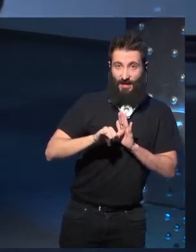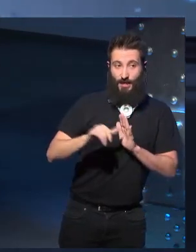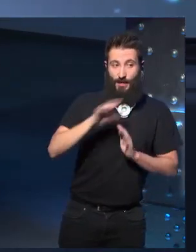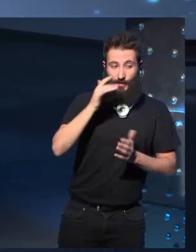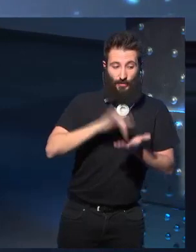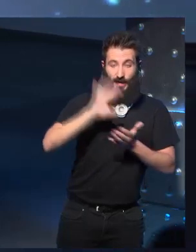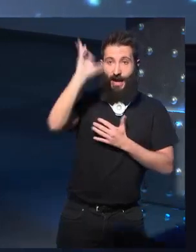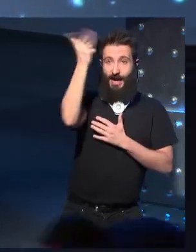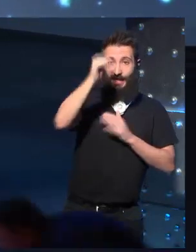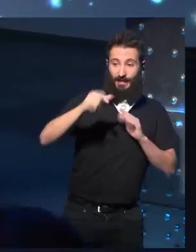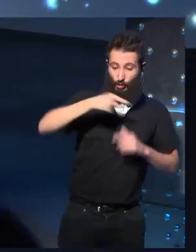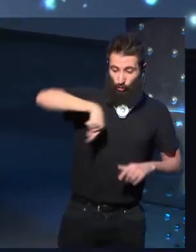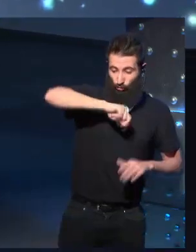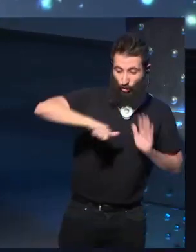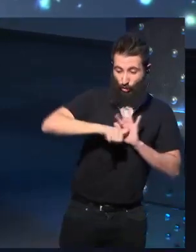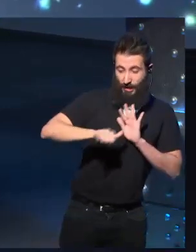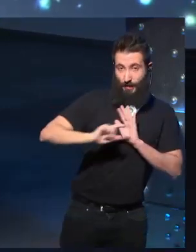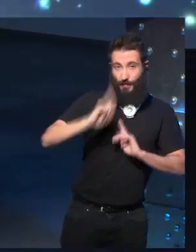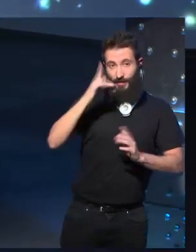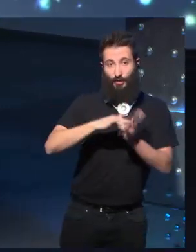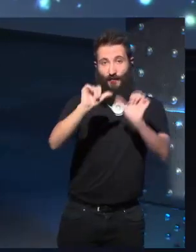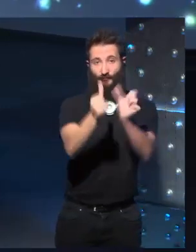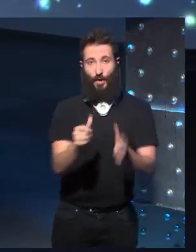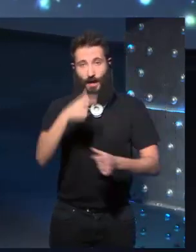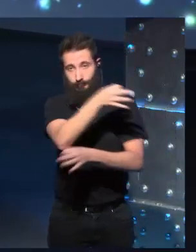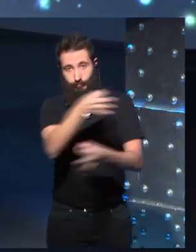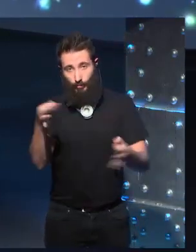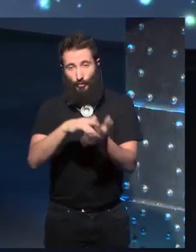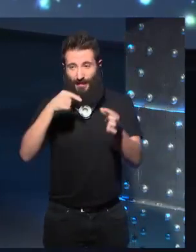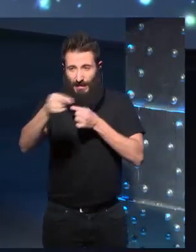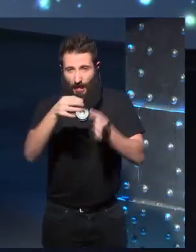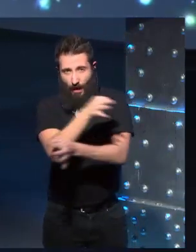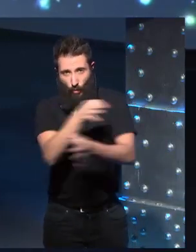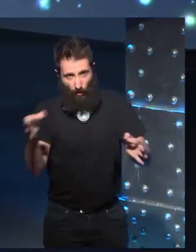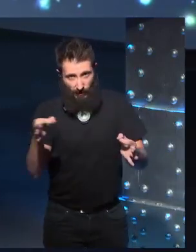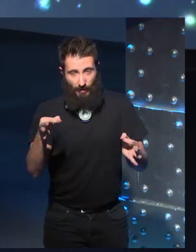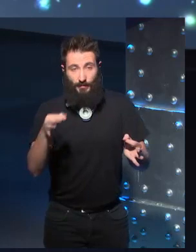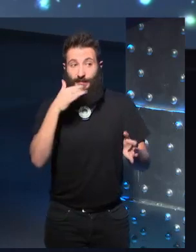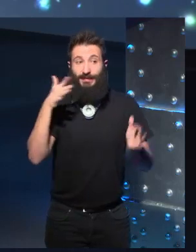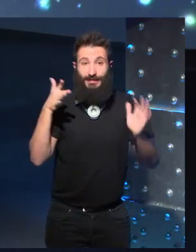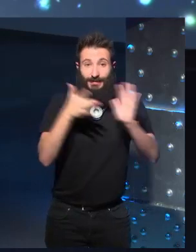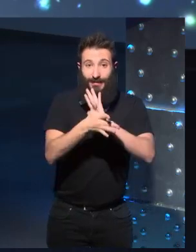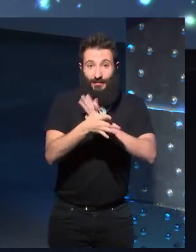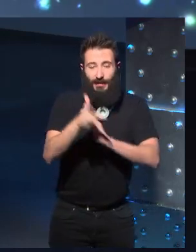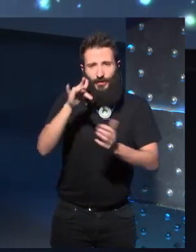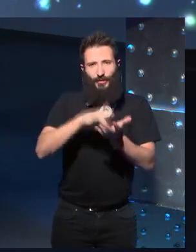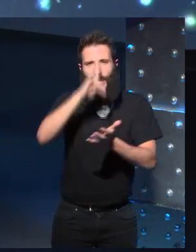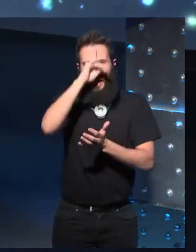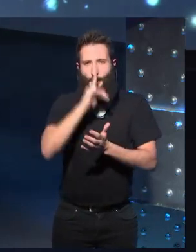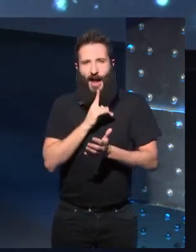and they have the right shape. This really is a 3D map of our cosmic